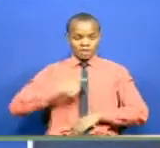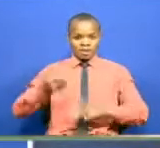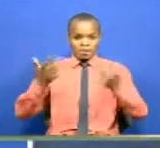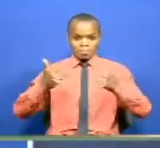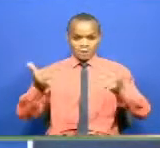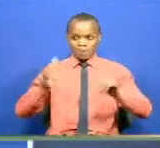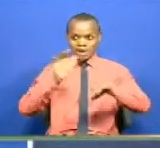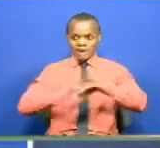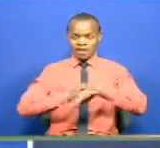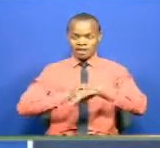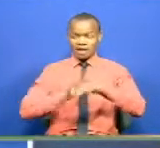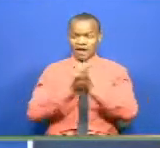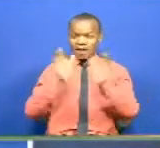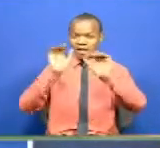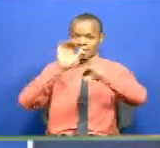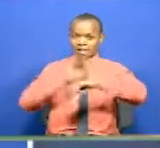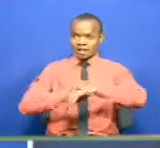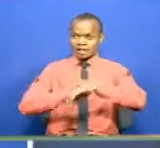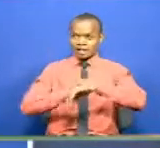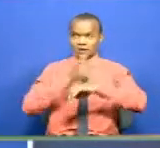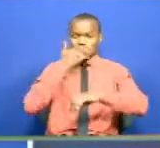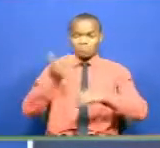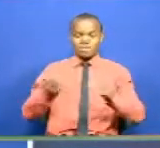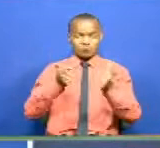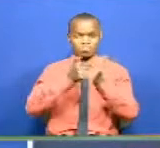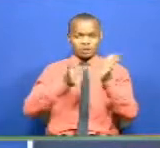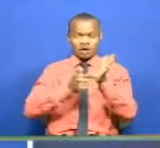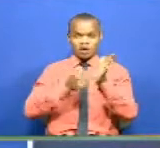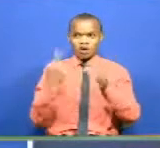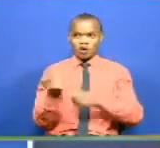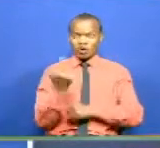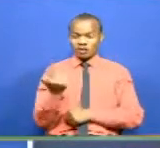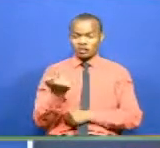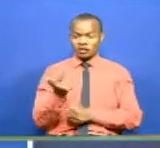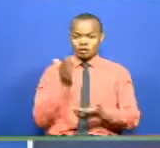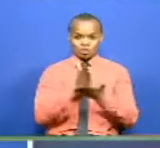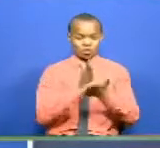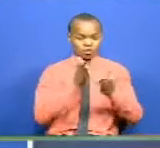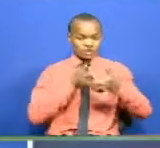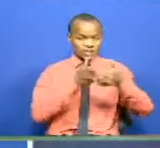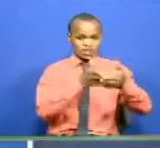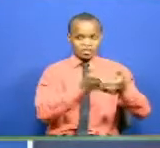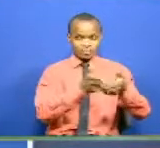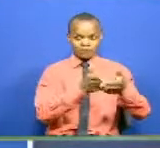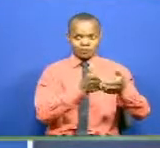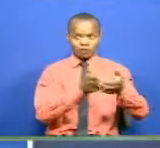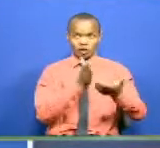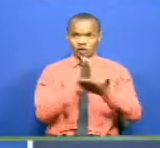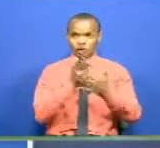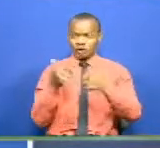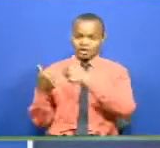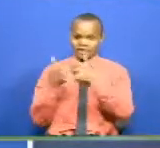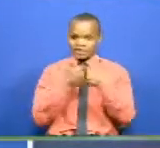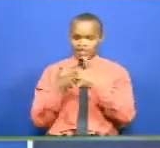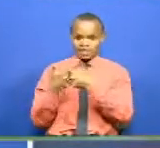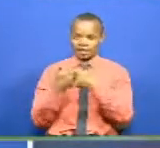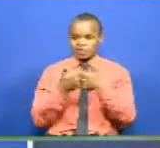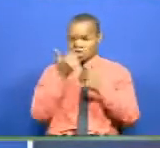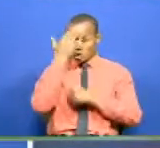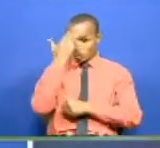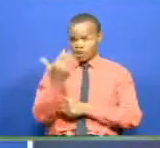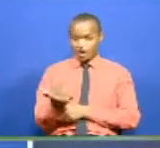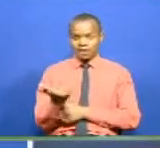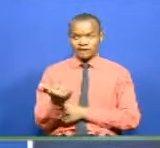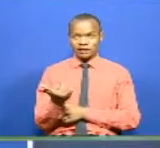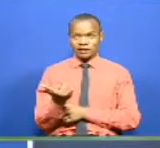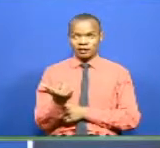points before the other people wake up. Being the only lady, especially on the leaderboard, was a bit challenging because